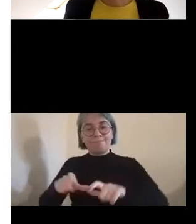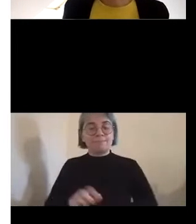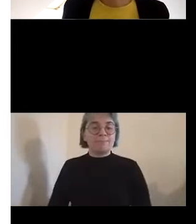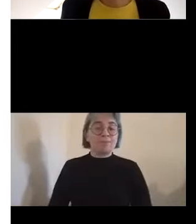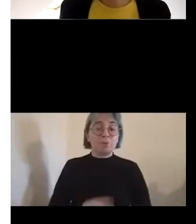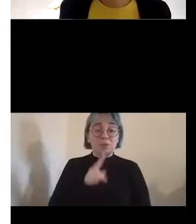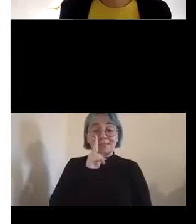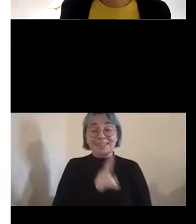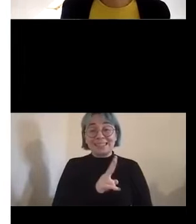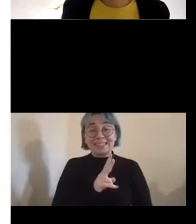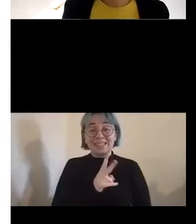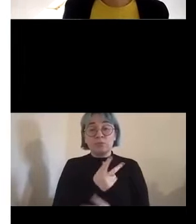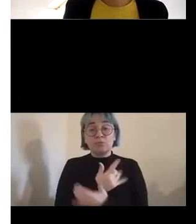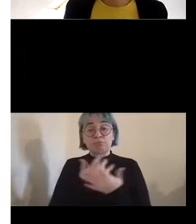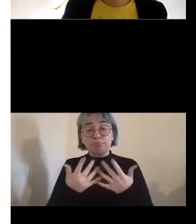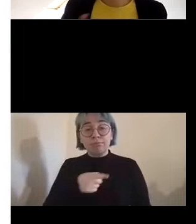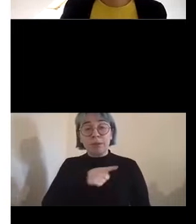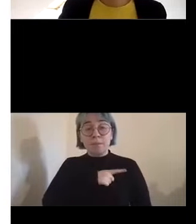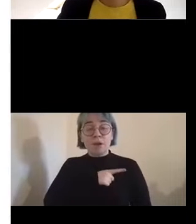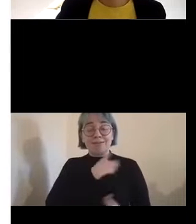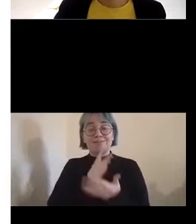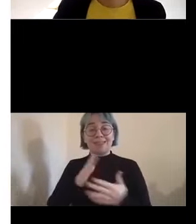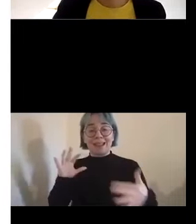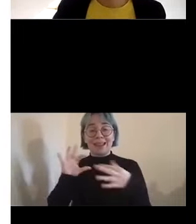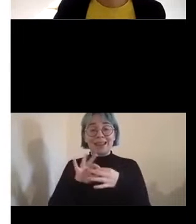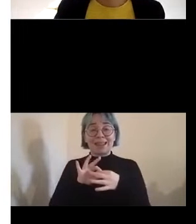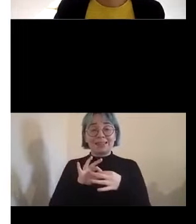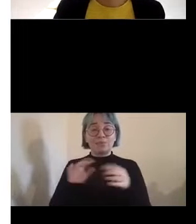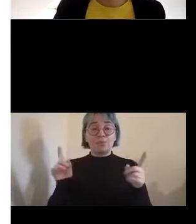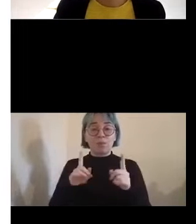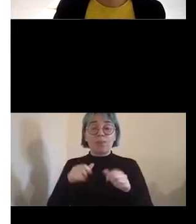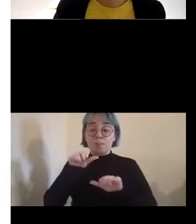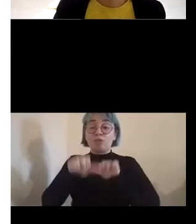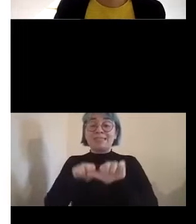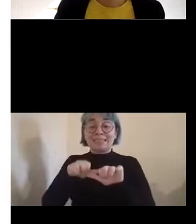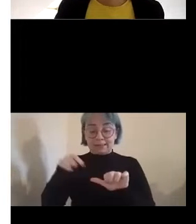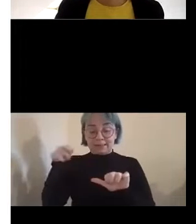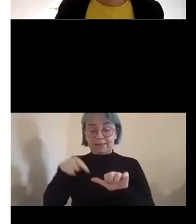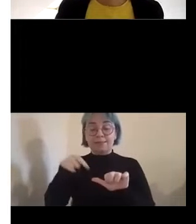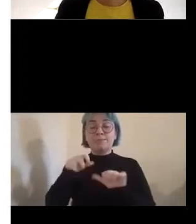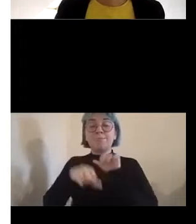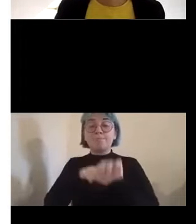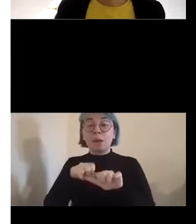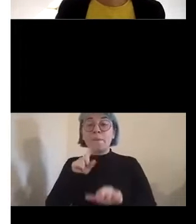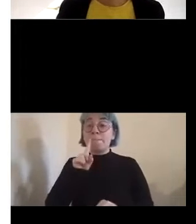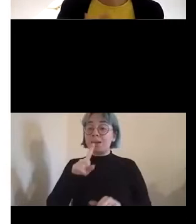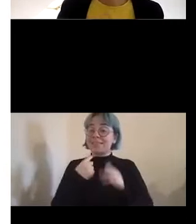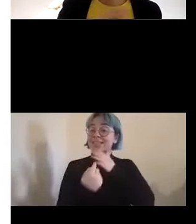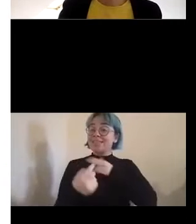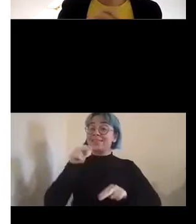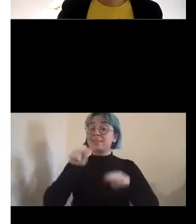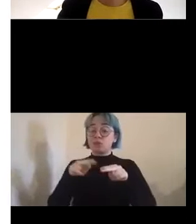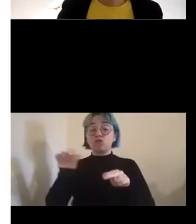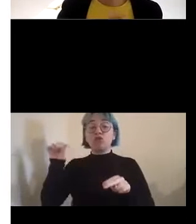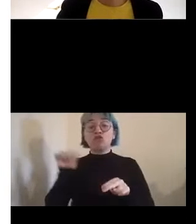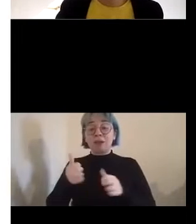most of the purpose is really linked to the proceedings themselves, that the individual assessment should really help